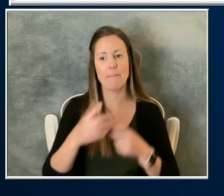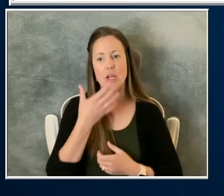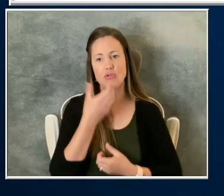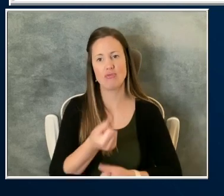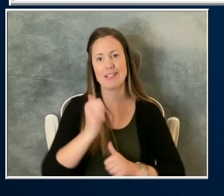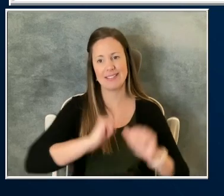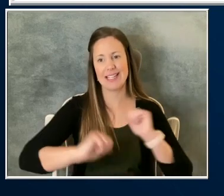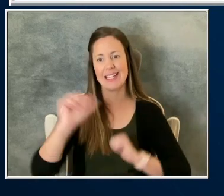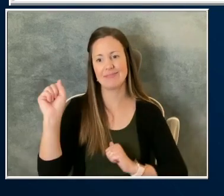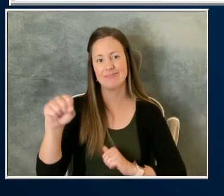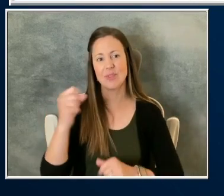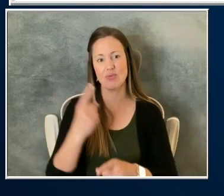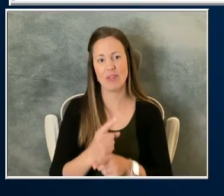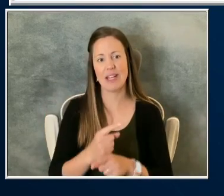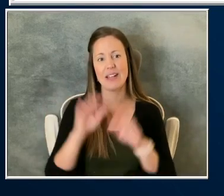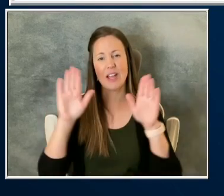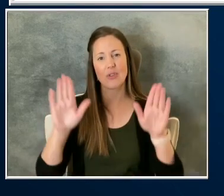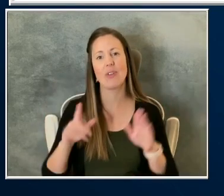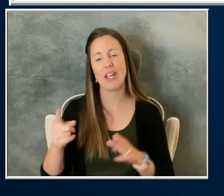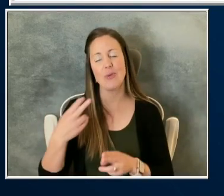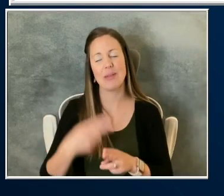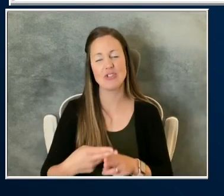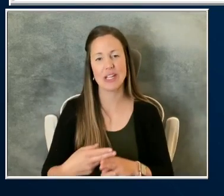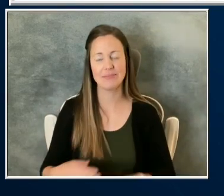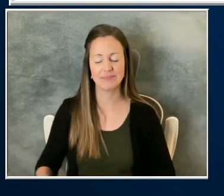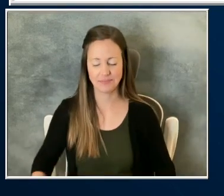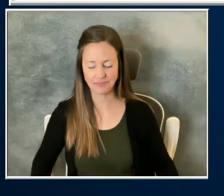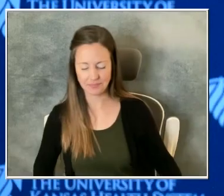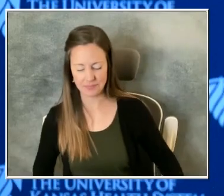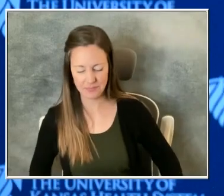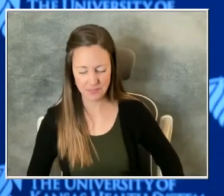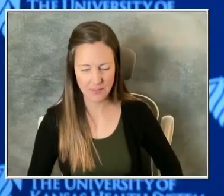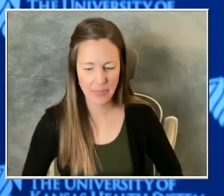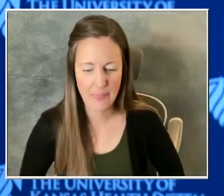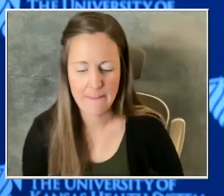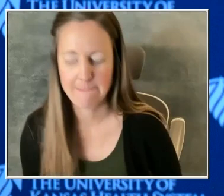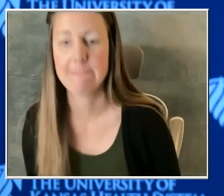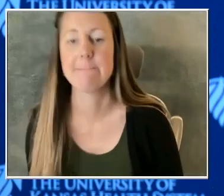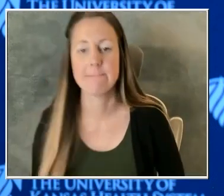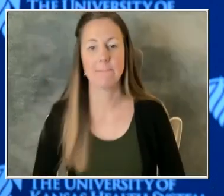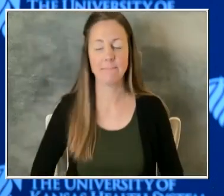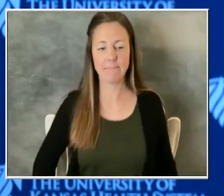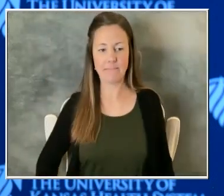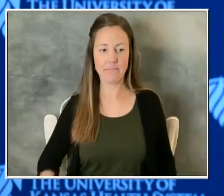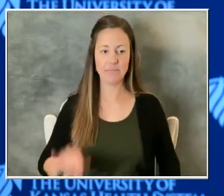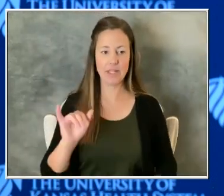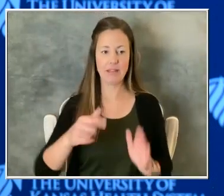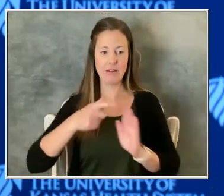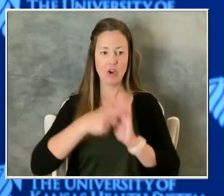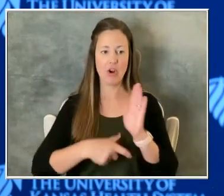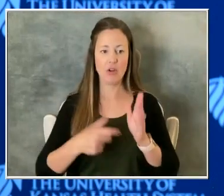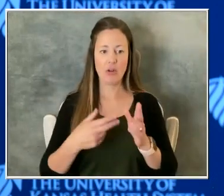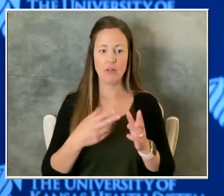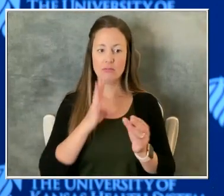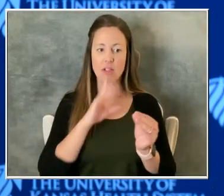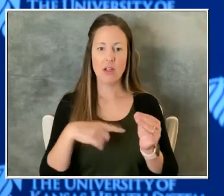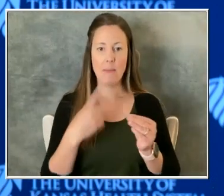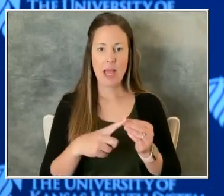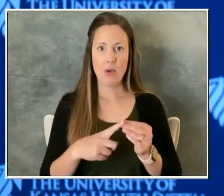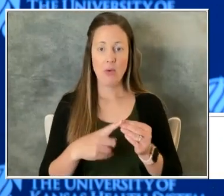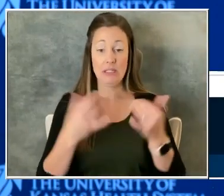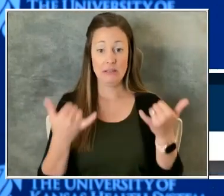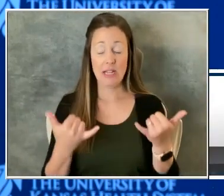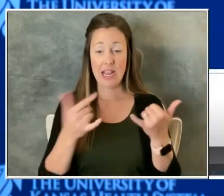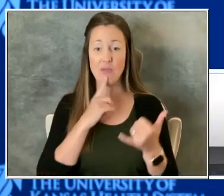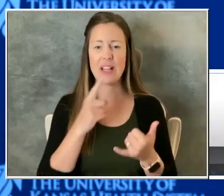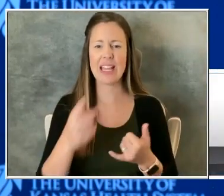you mentioned that specifically. Even in this article that we looked at today, they do mention, you know, possible reactivation of VZV, which is that virus